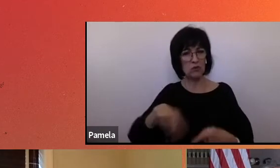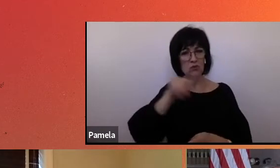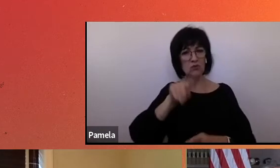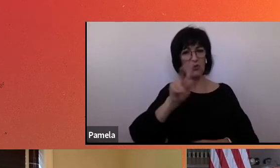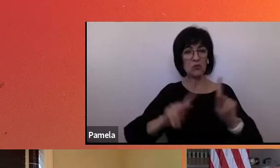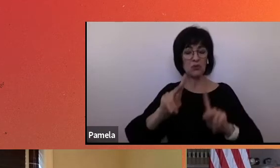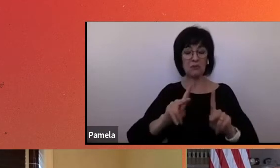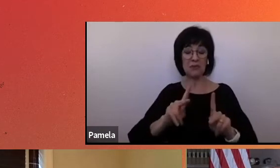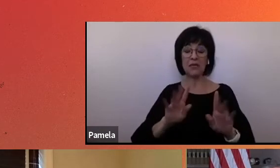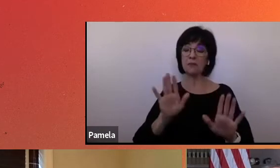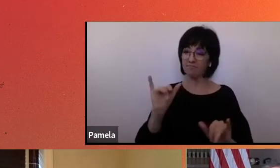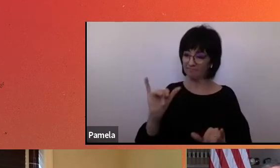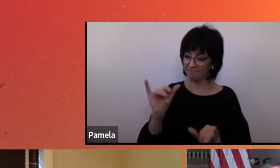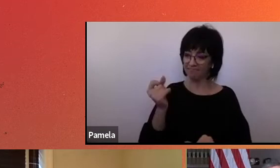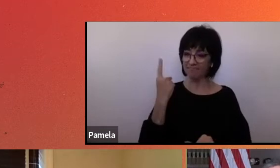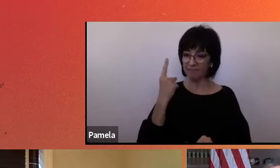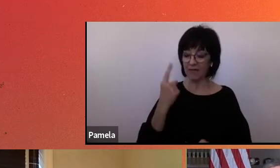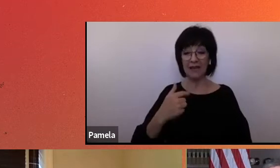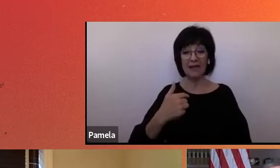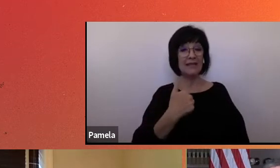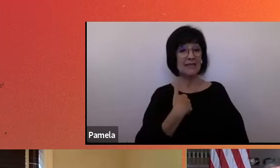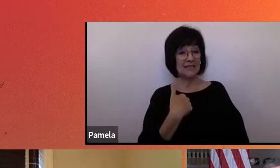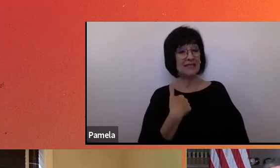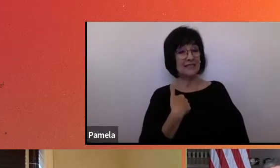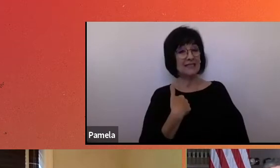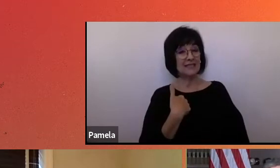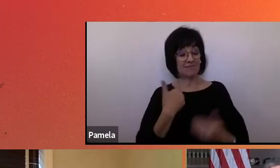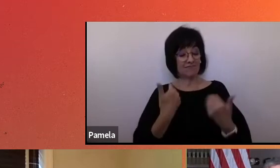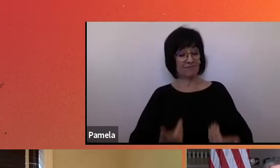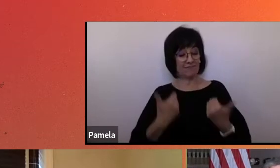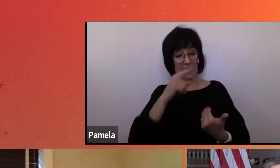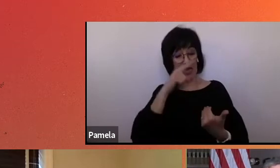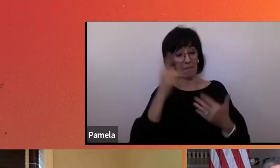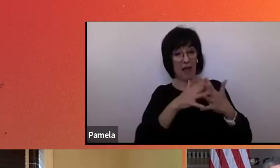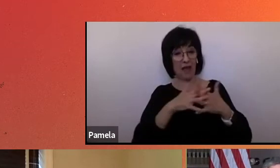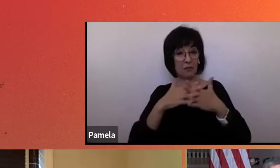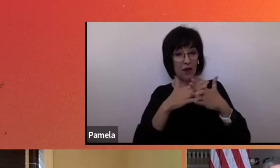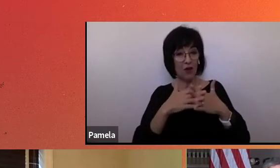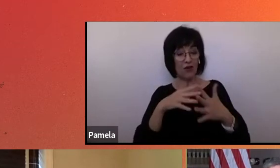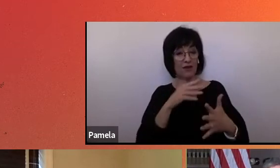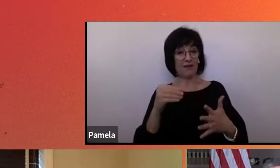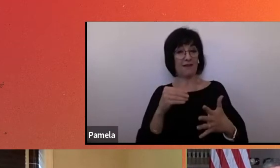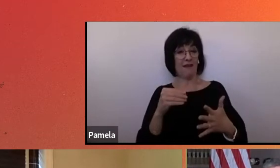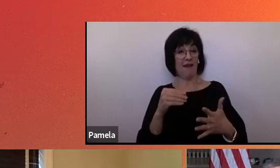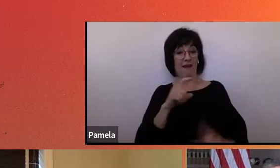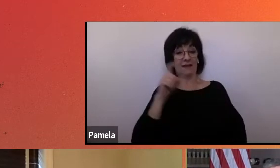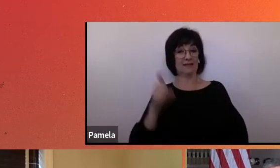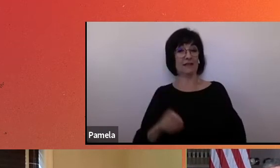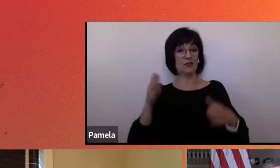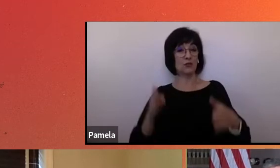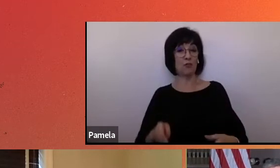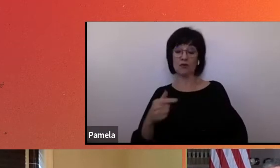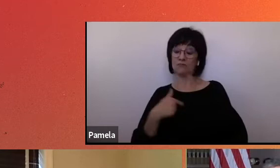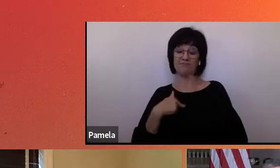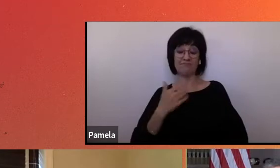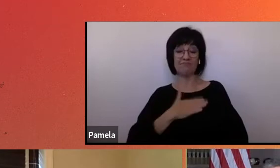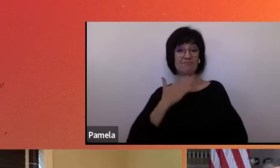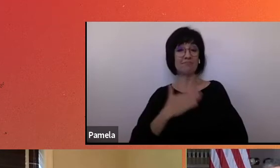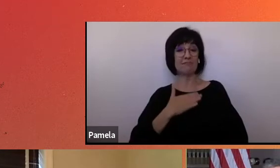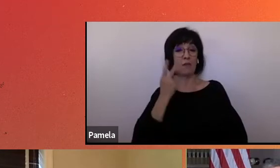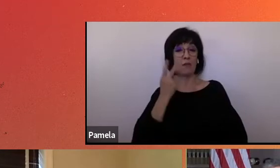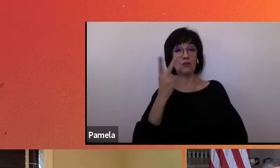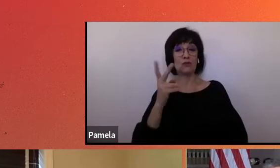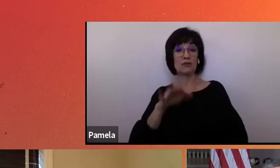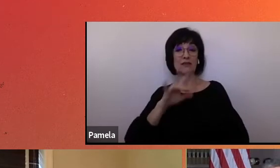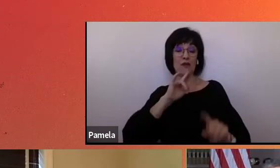Texan, again, I've been just really gratified to see this response to Juneteenth, because I think many of us